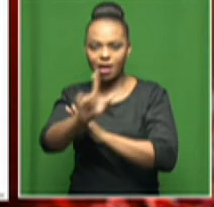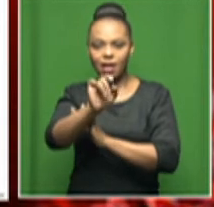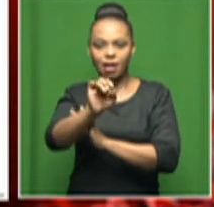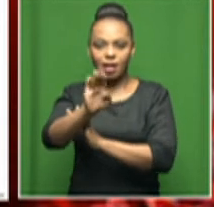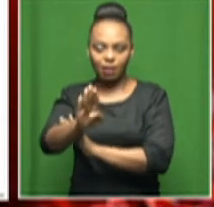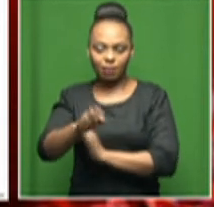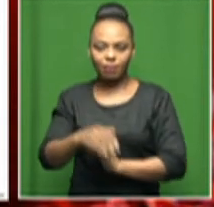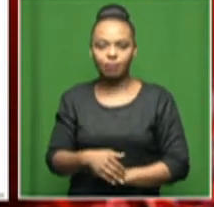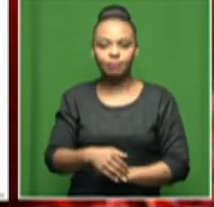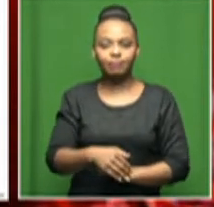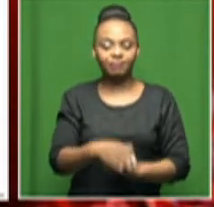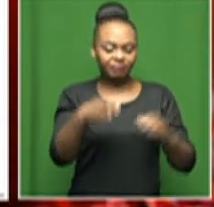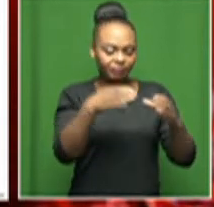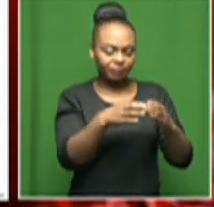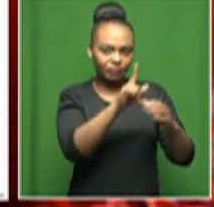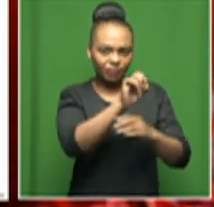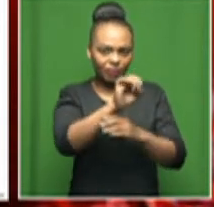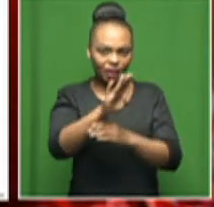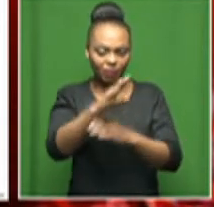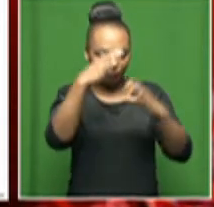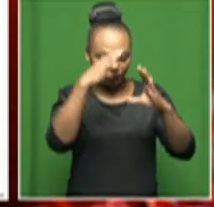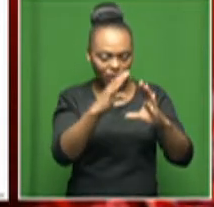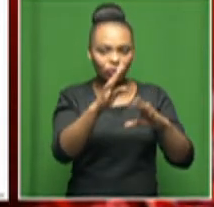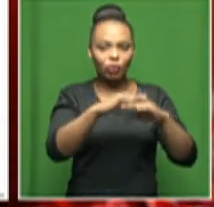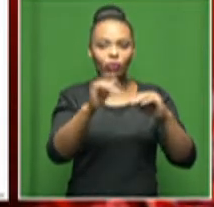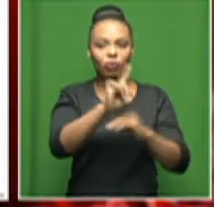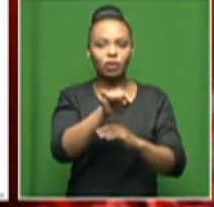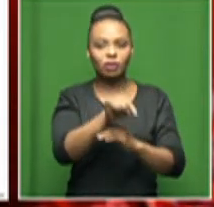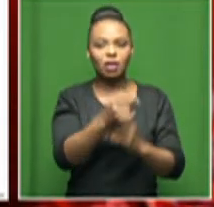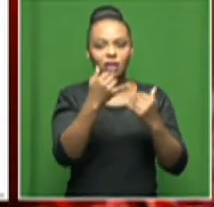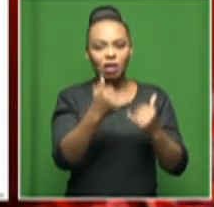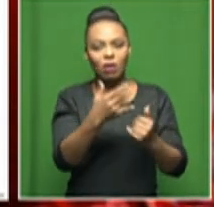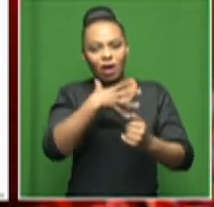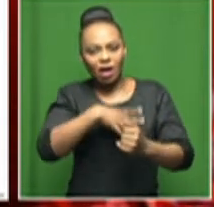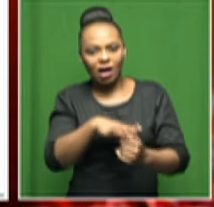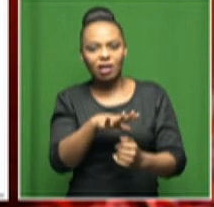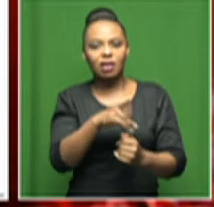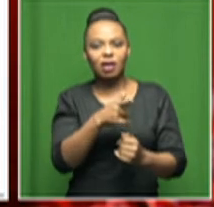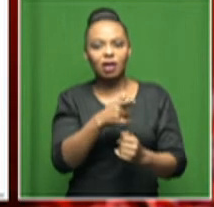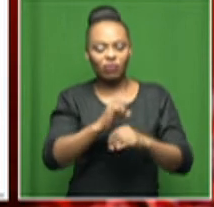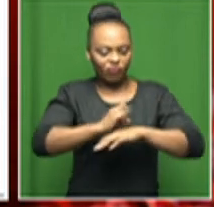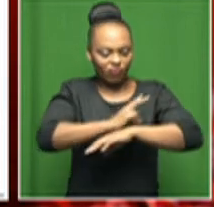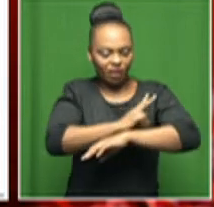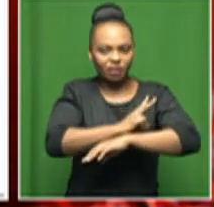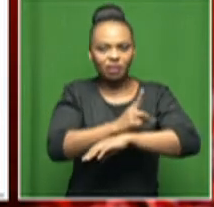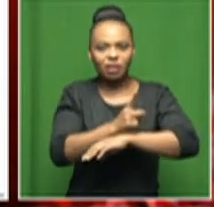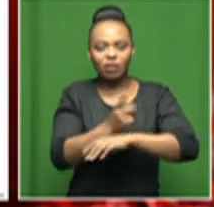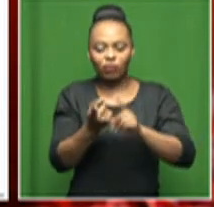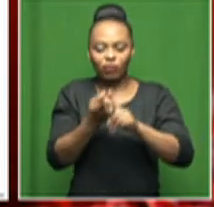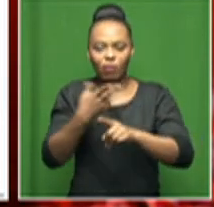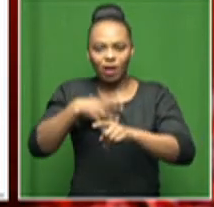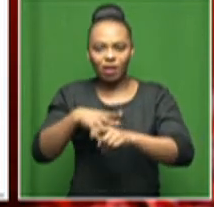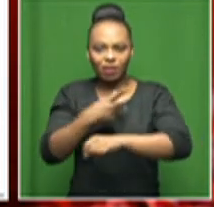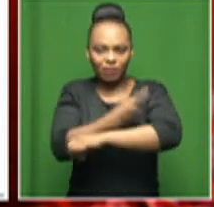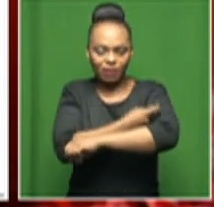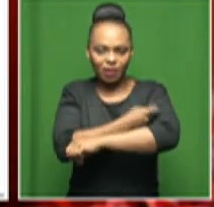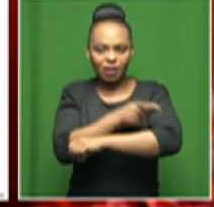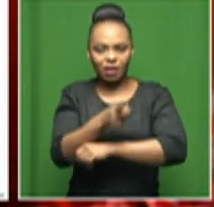these laboratories, what they realized was that much of the antibody that was induced by the vaccine was not